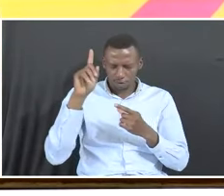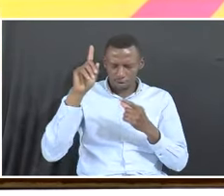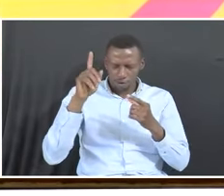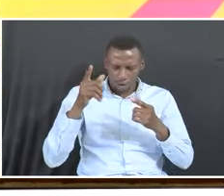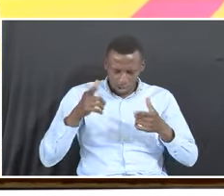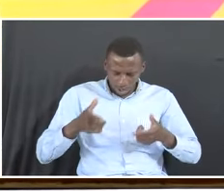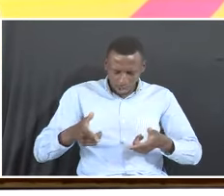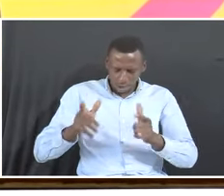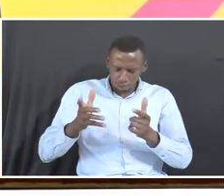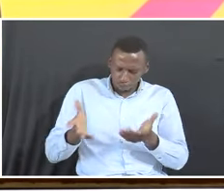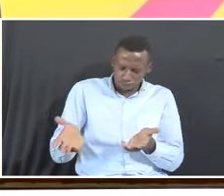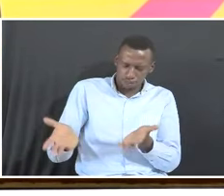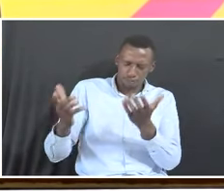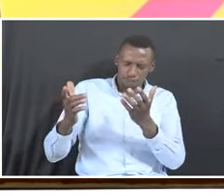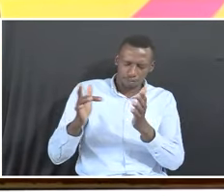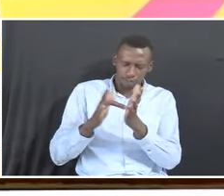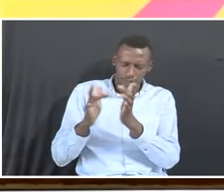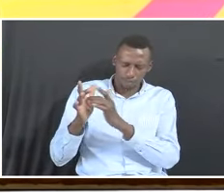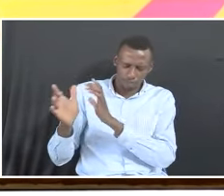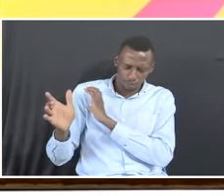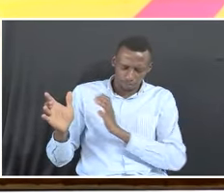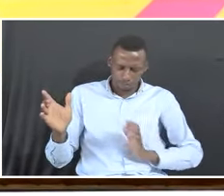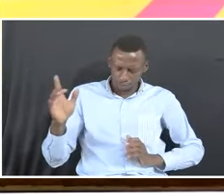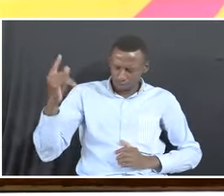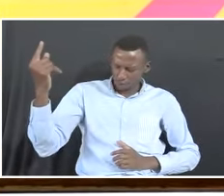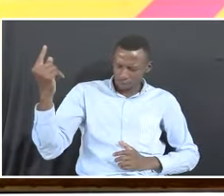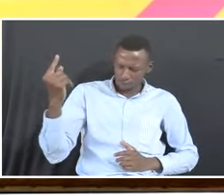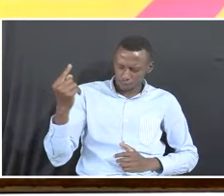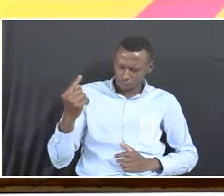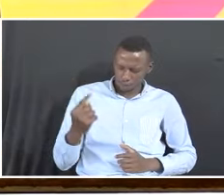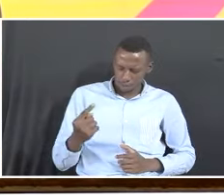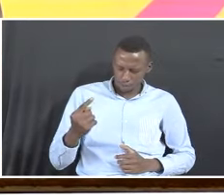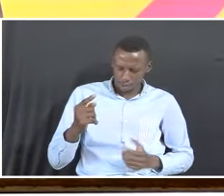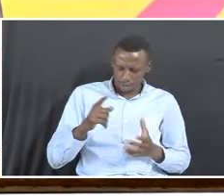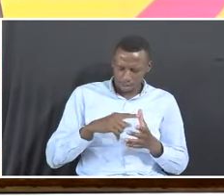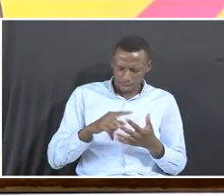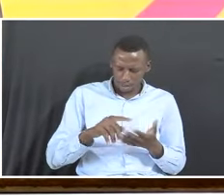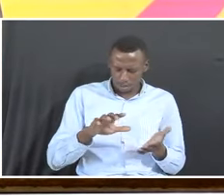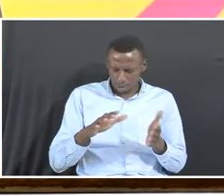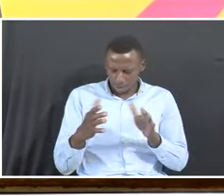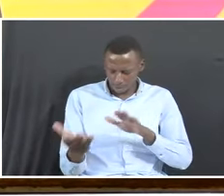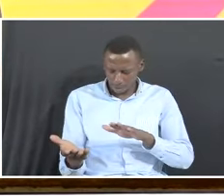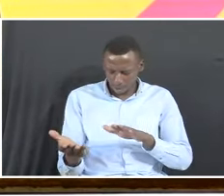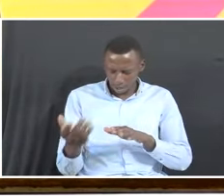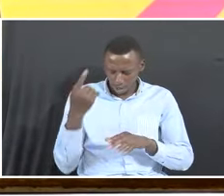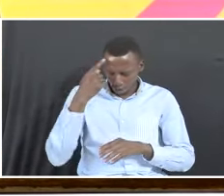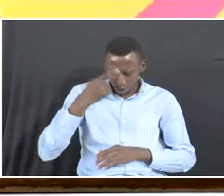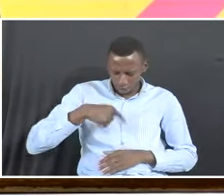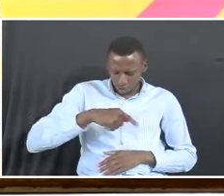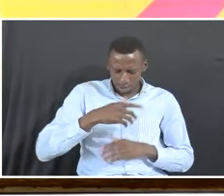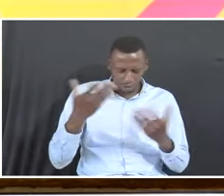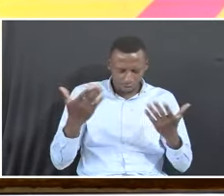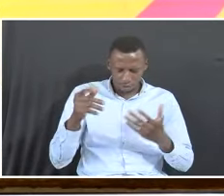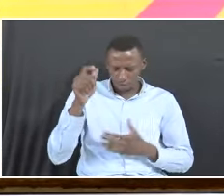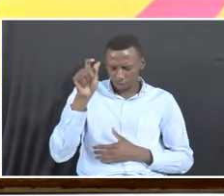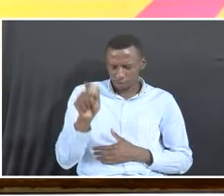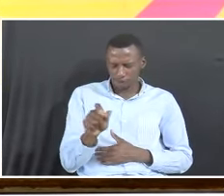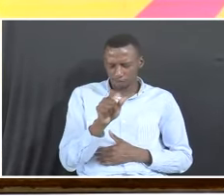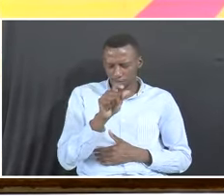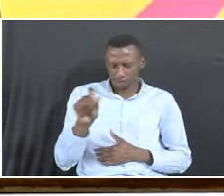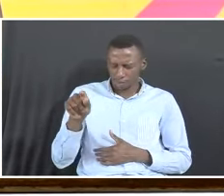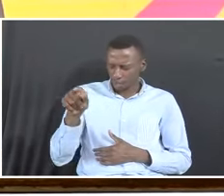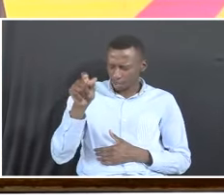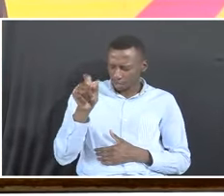to come and die for us on the cross. And that cross was placed on